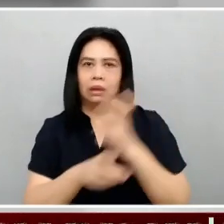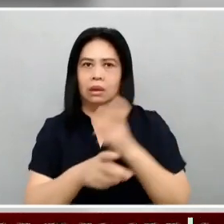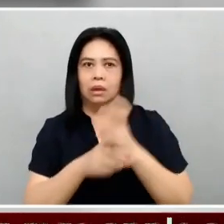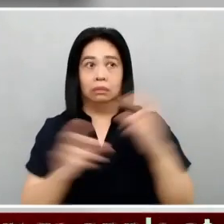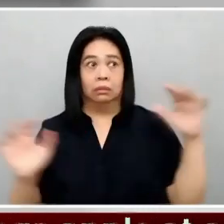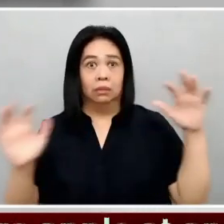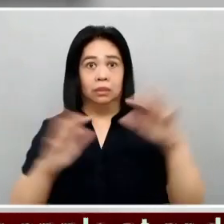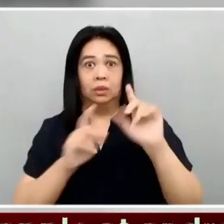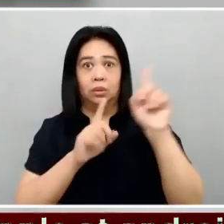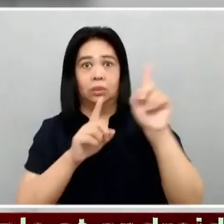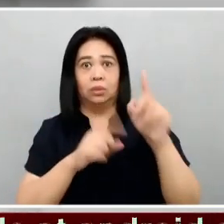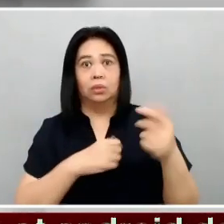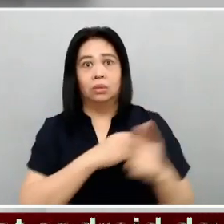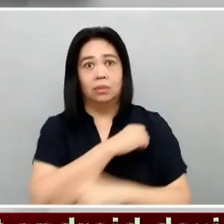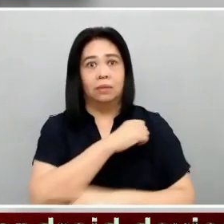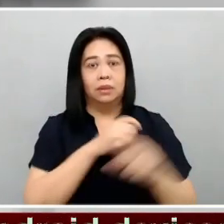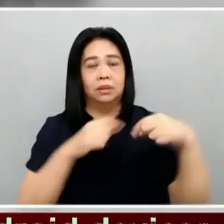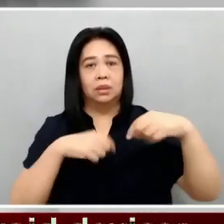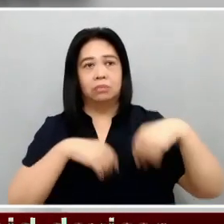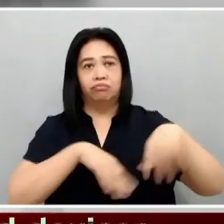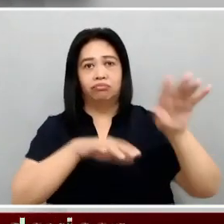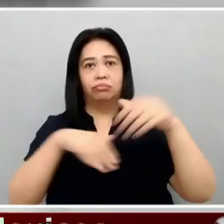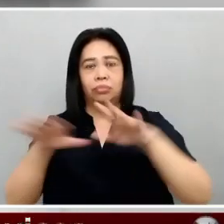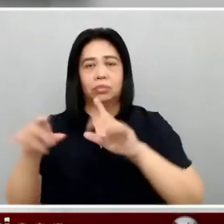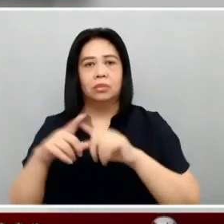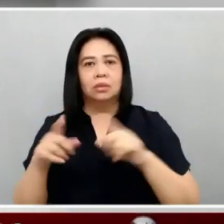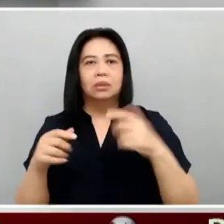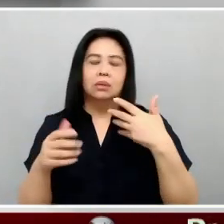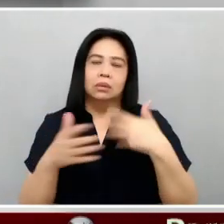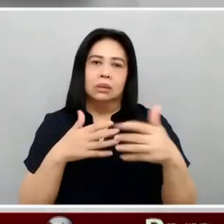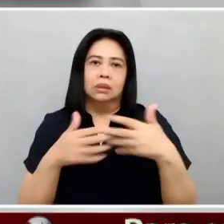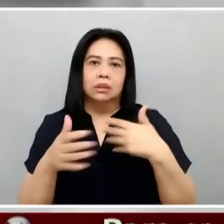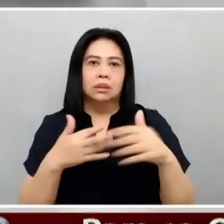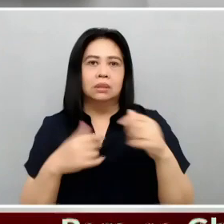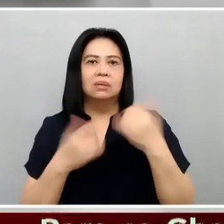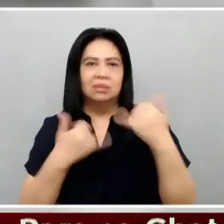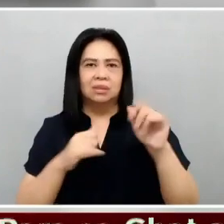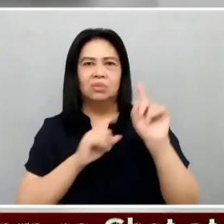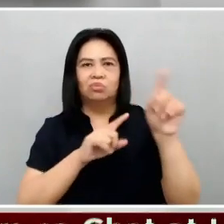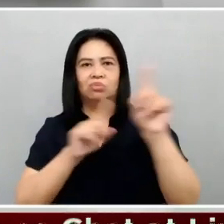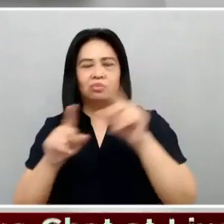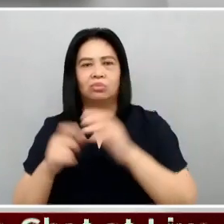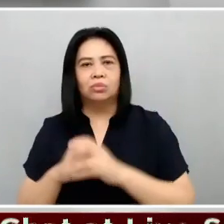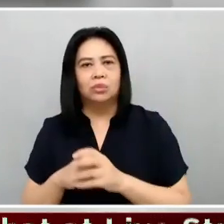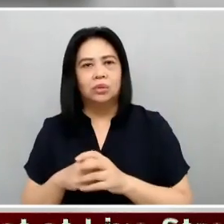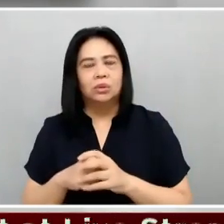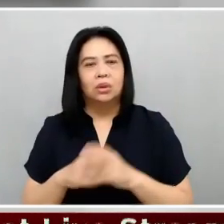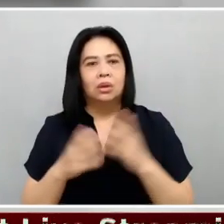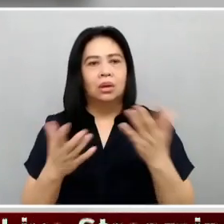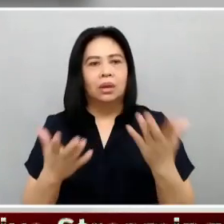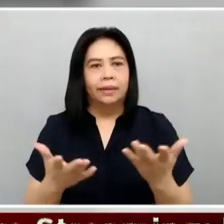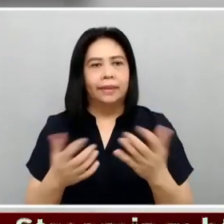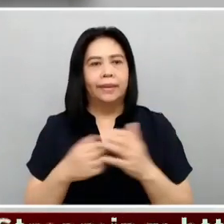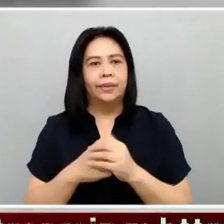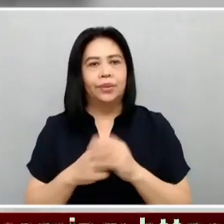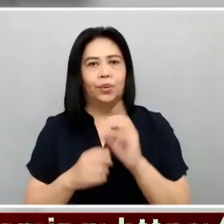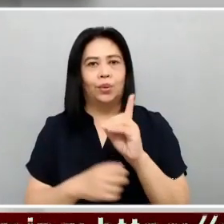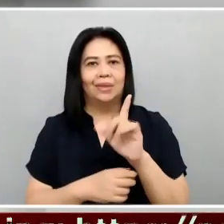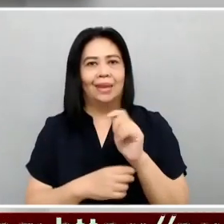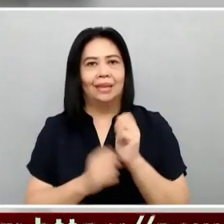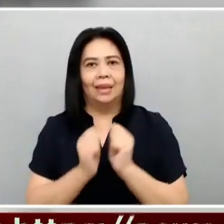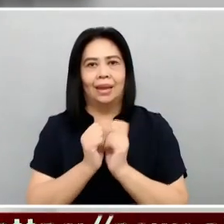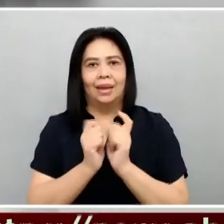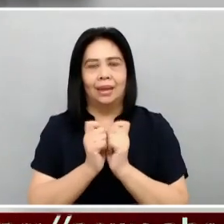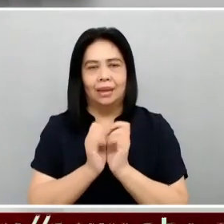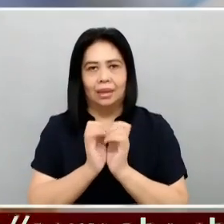to the provinces. But despite of that, pupunta rin sila. Bagong strain ngayon, yung Delta variant, makes